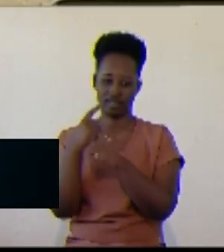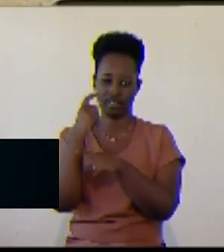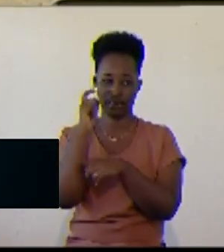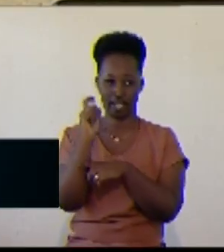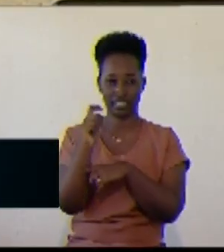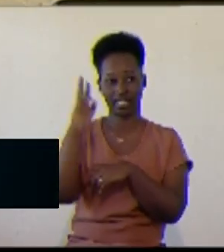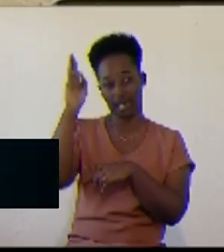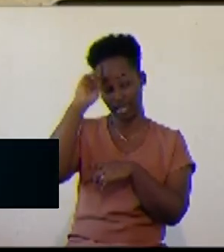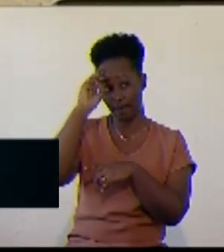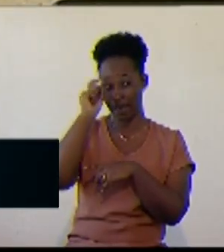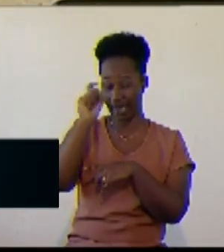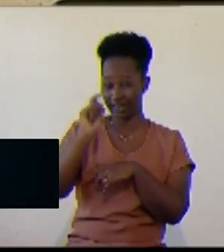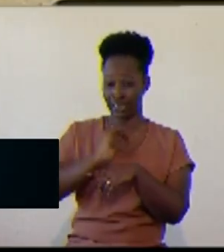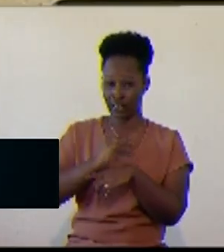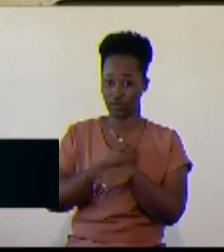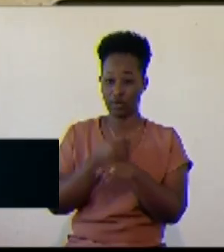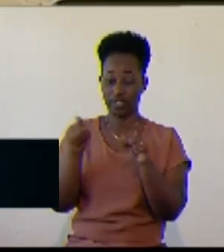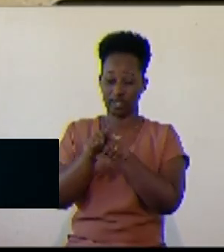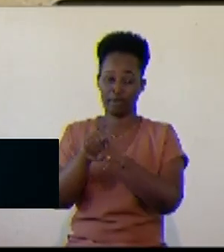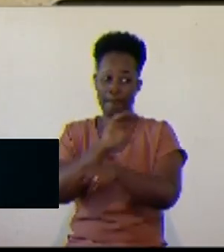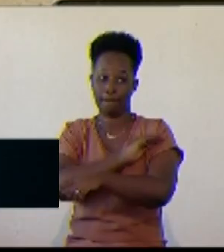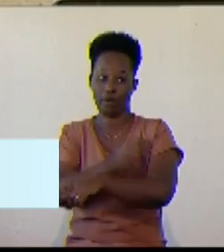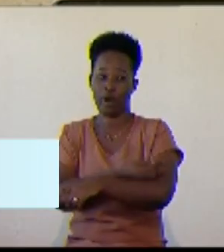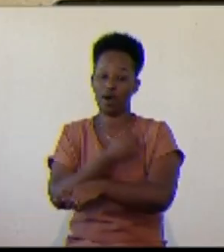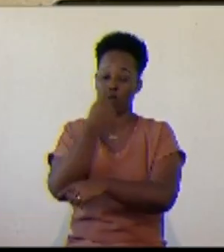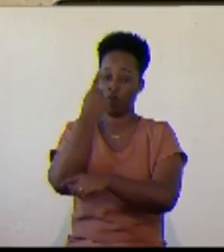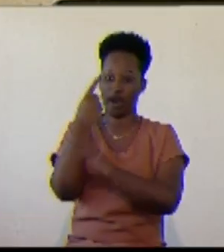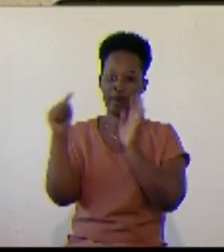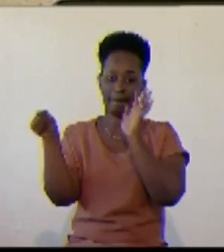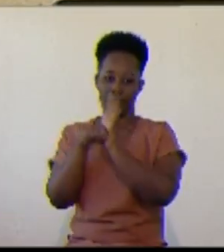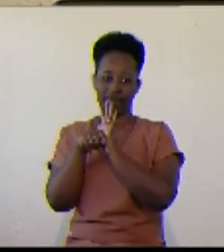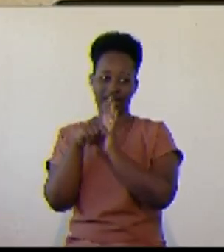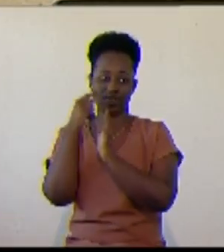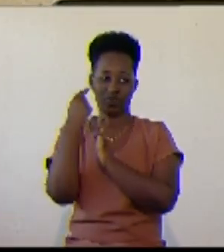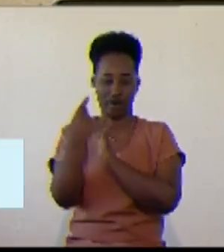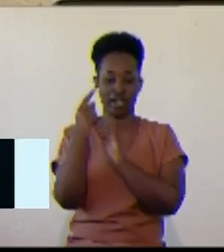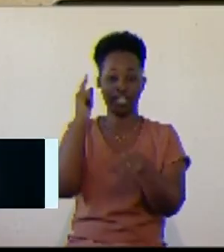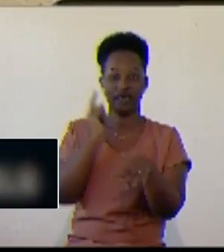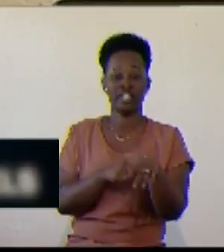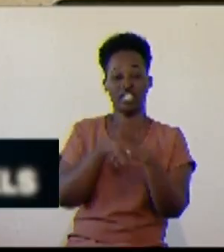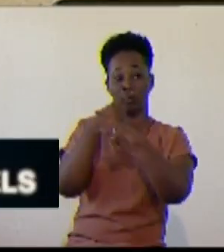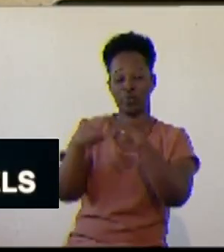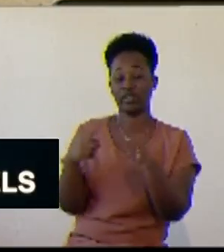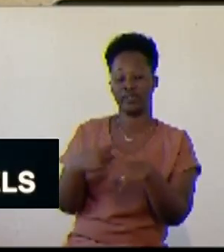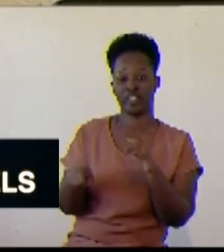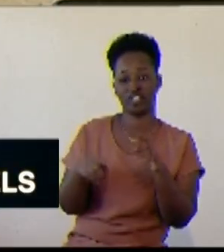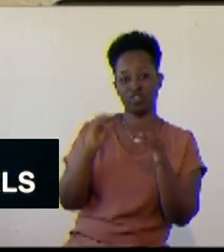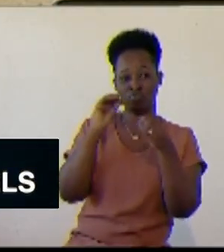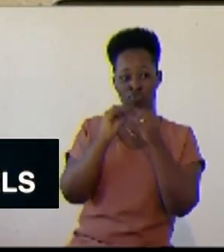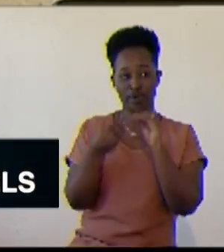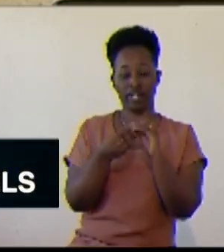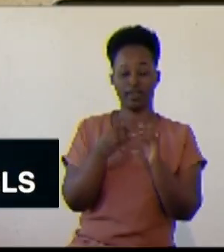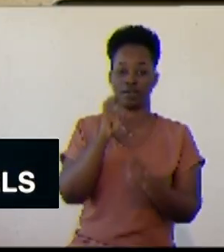and remember our x, it is power 1 minus 1. Then when you differentiate a constant, this